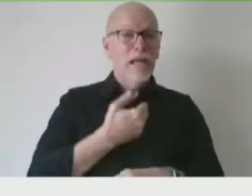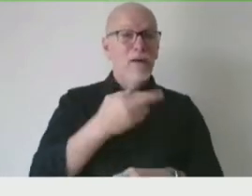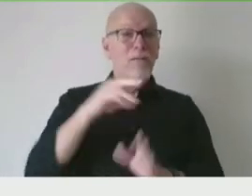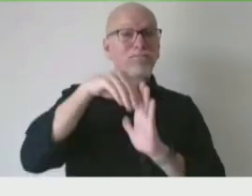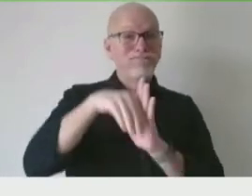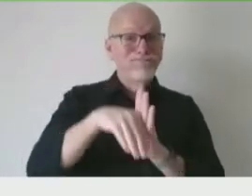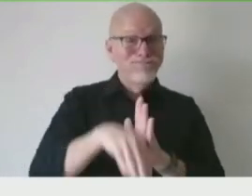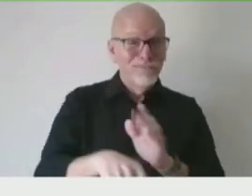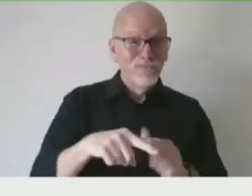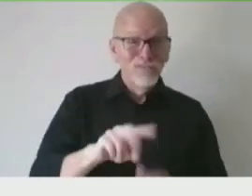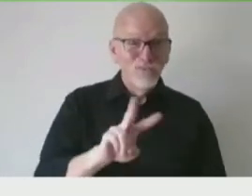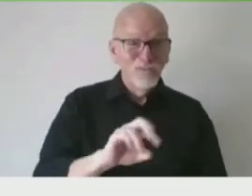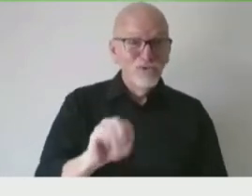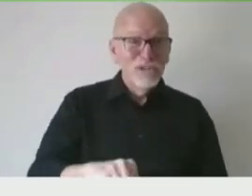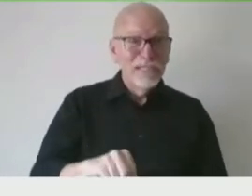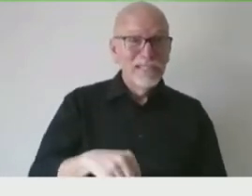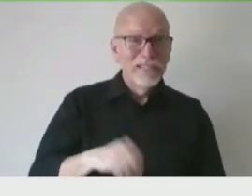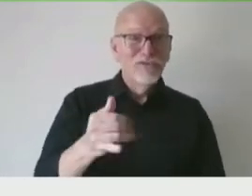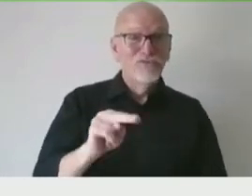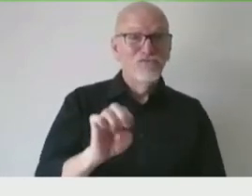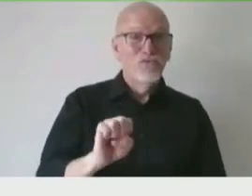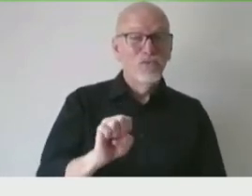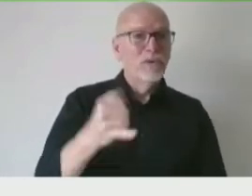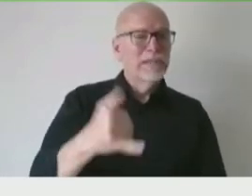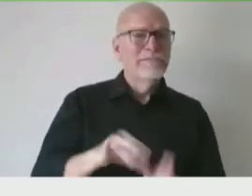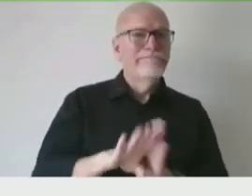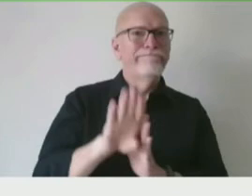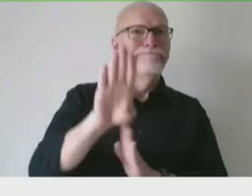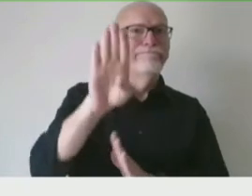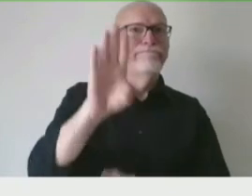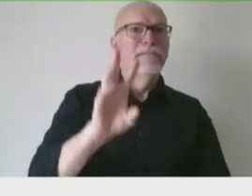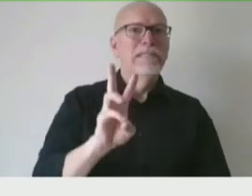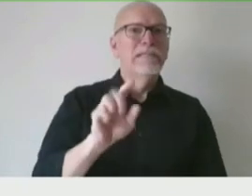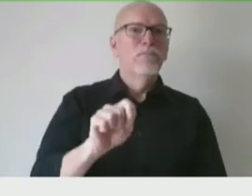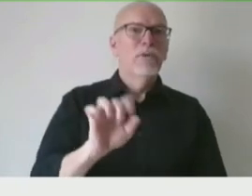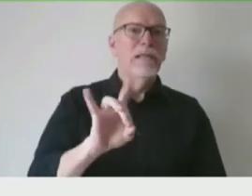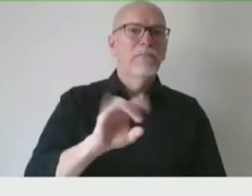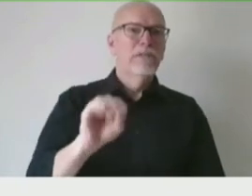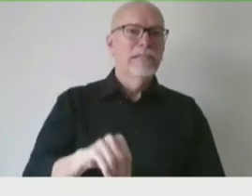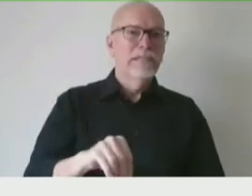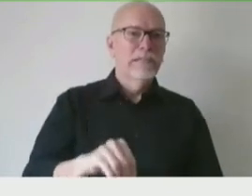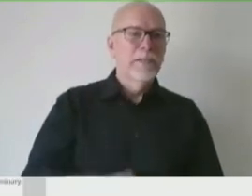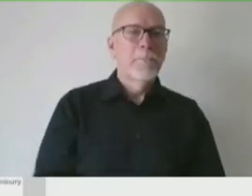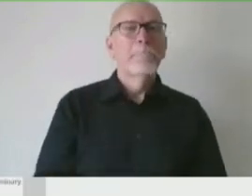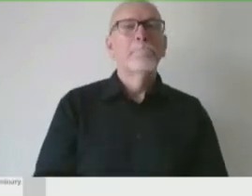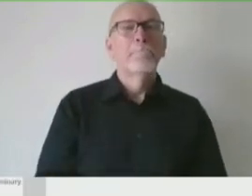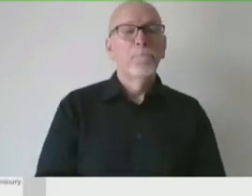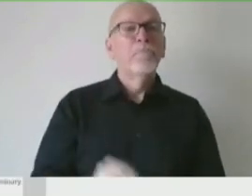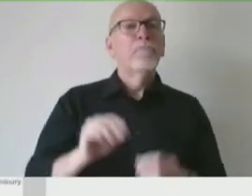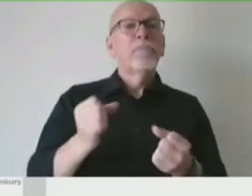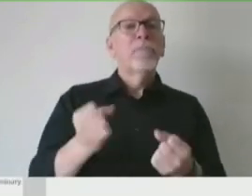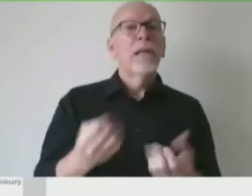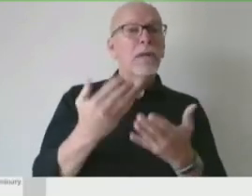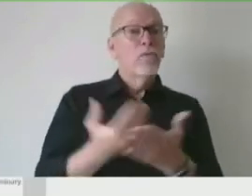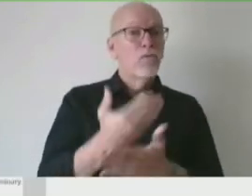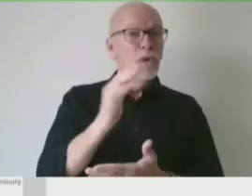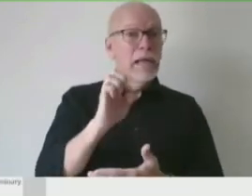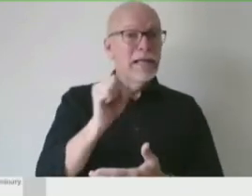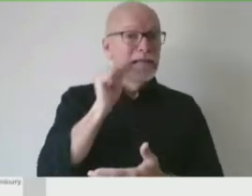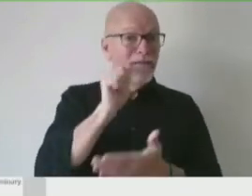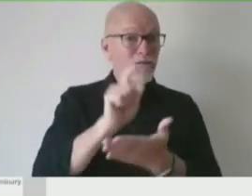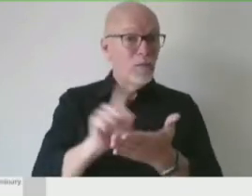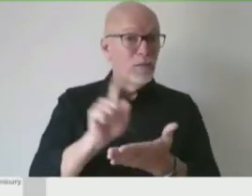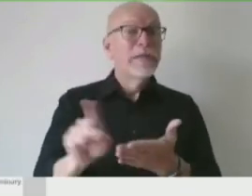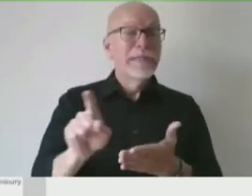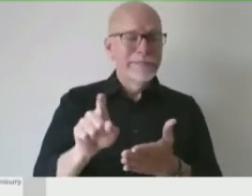over 2% in late June, today we're back up to 6.8%. The number of new cases per week also has